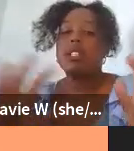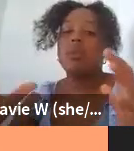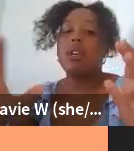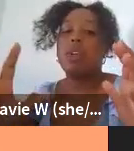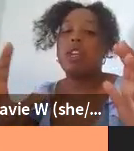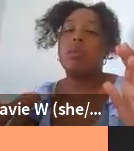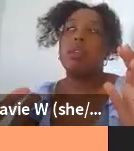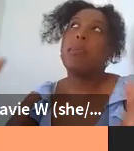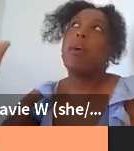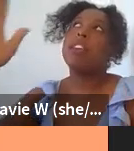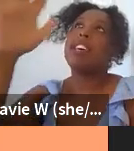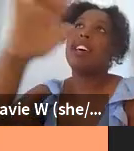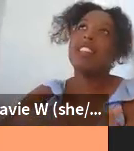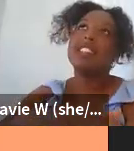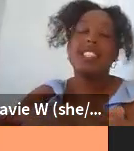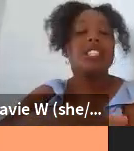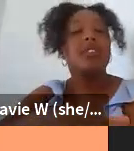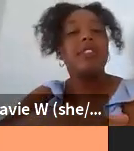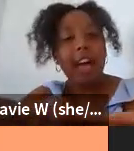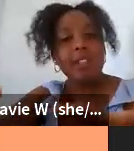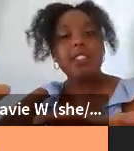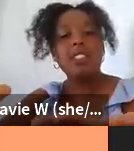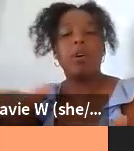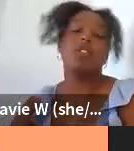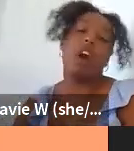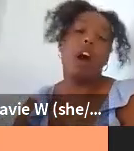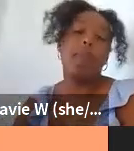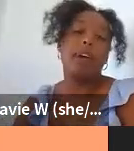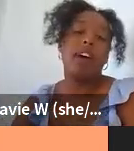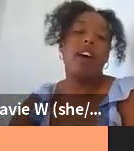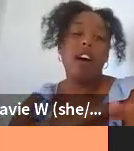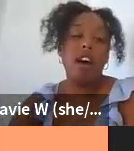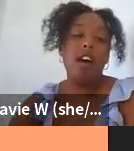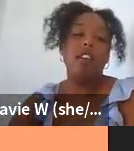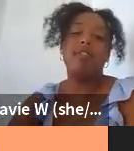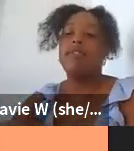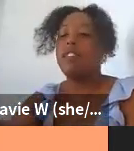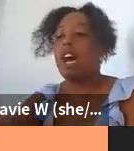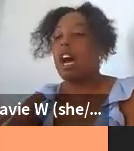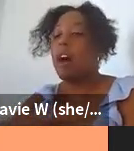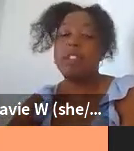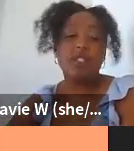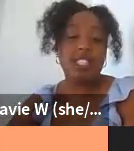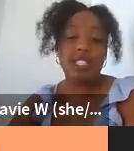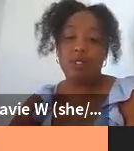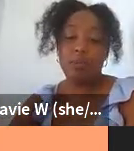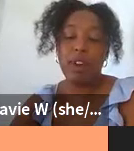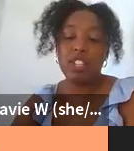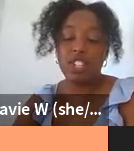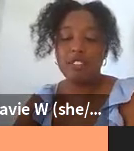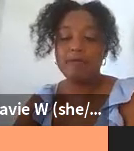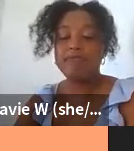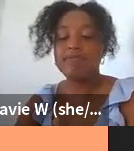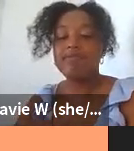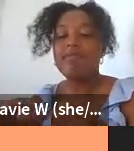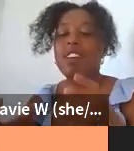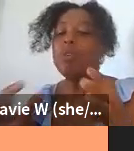when we put the system of capitalism on top of other systems of